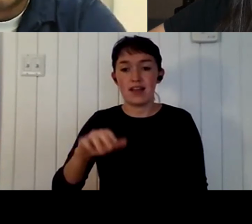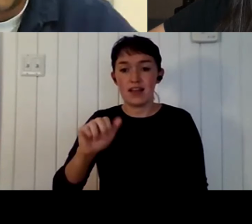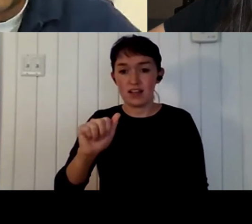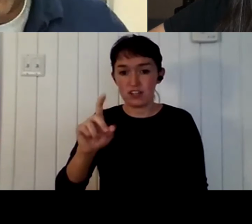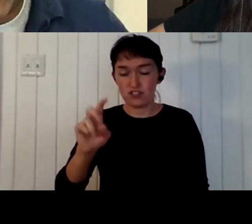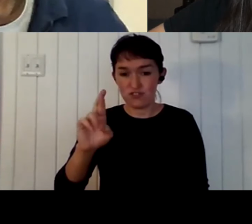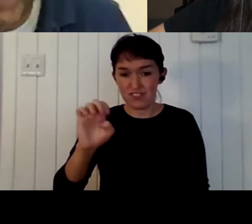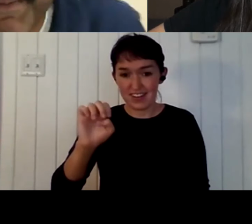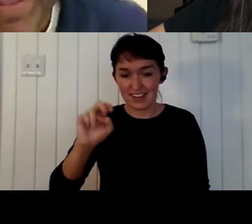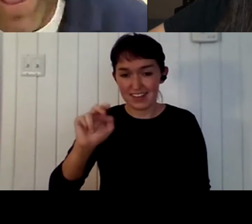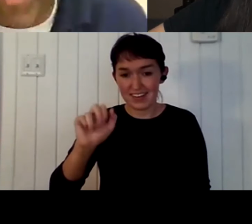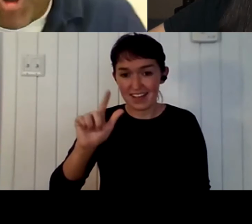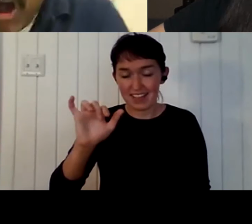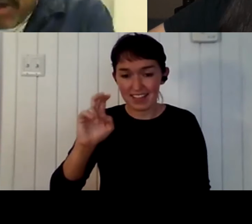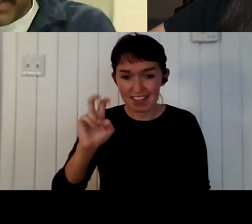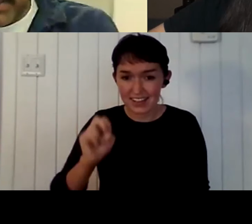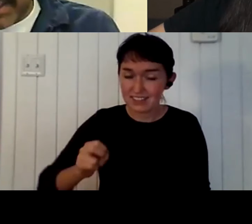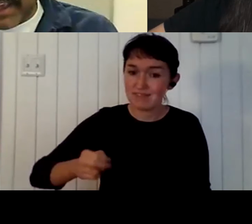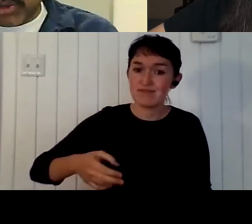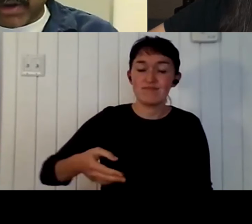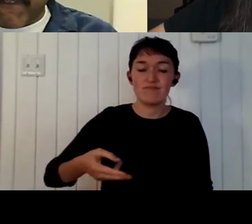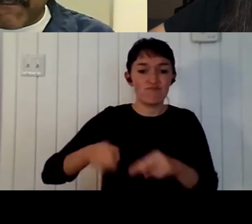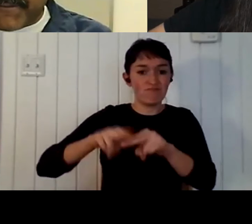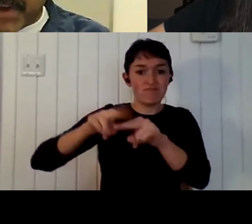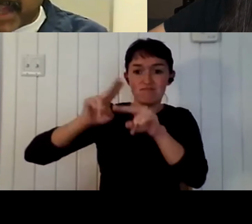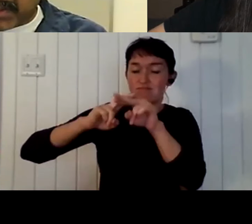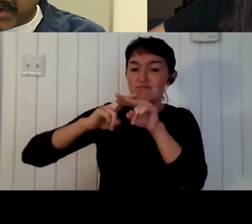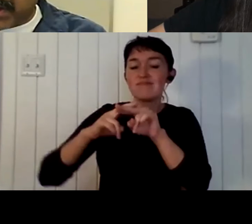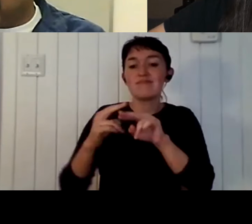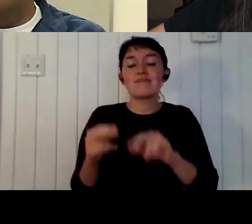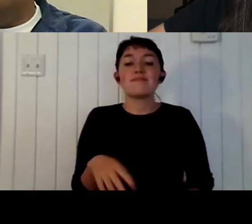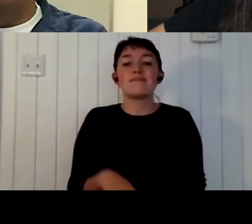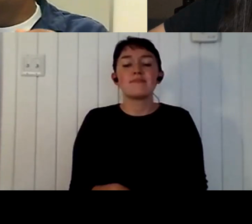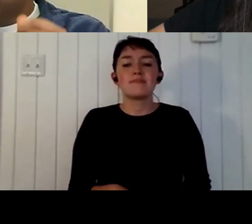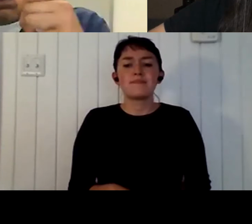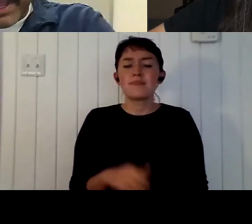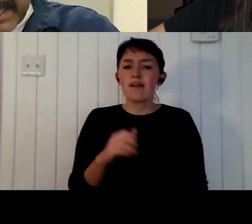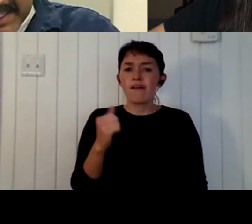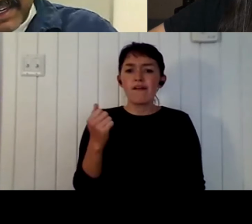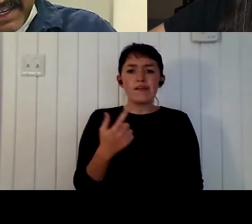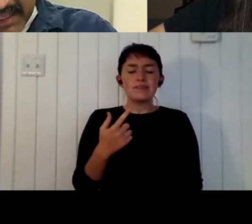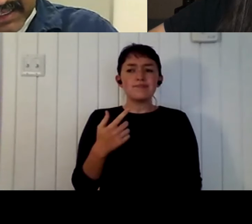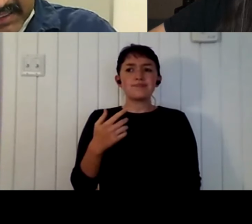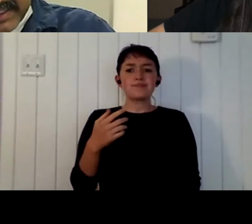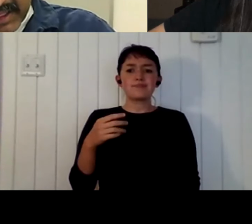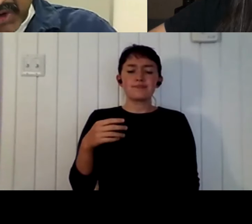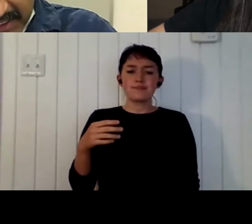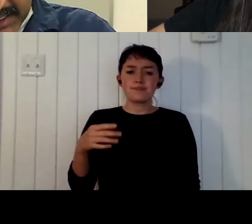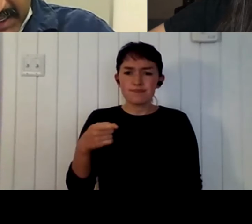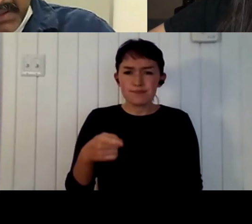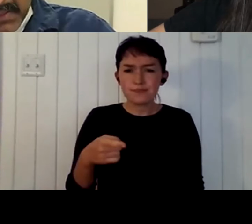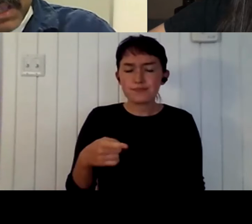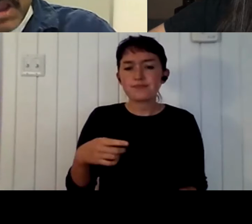say, your adrenaline goes up. And all these things sort of foster plasticity in these